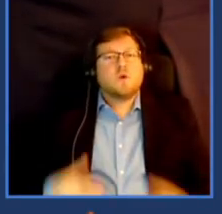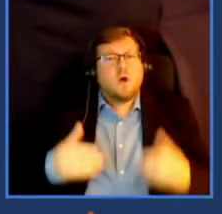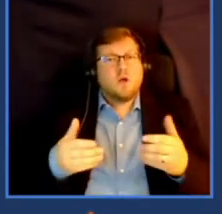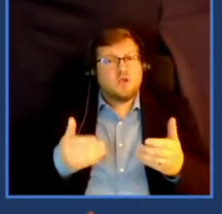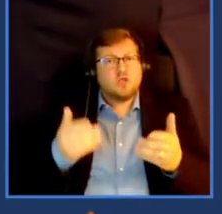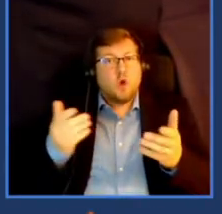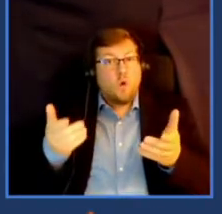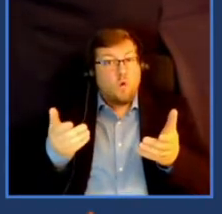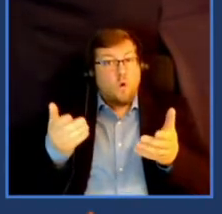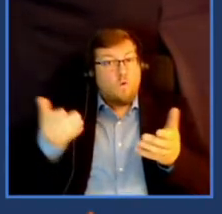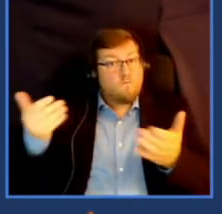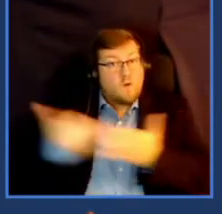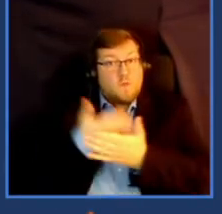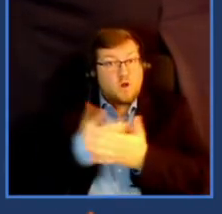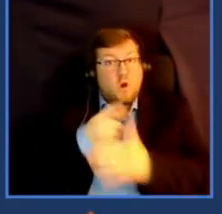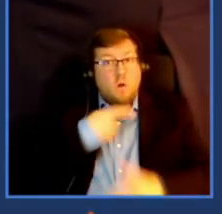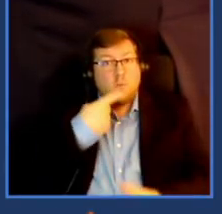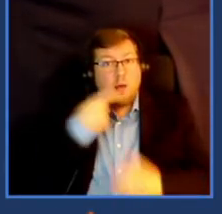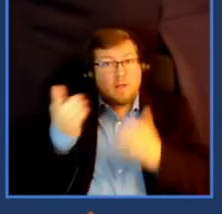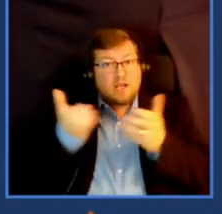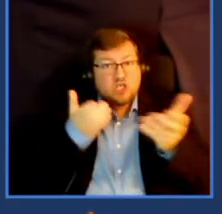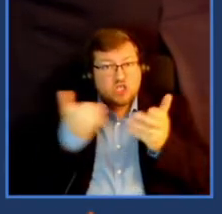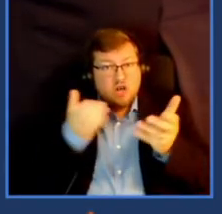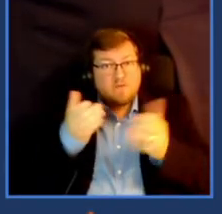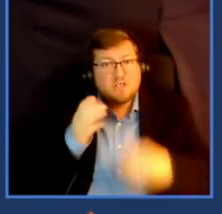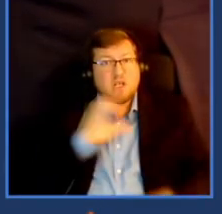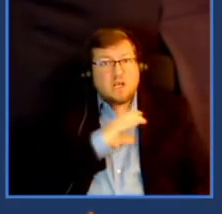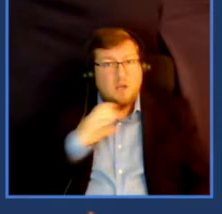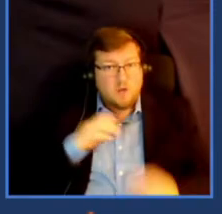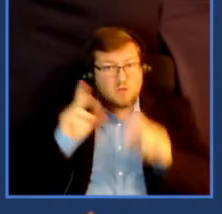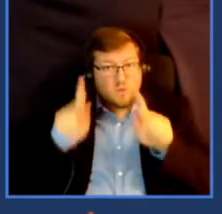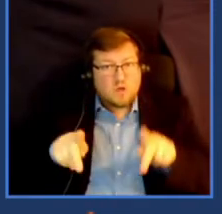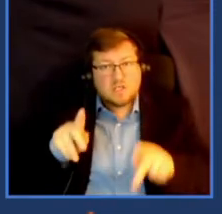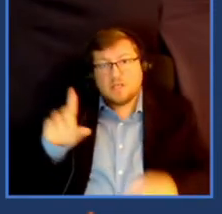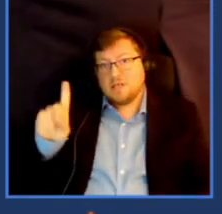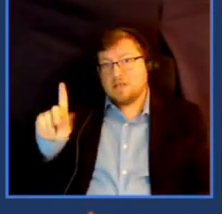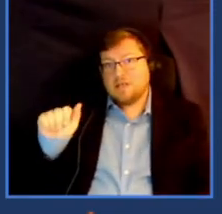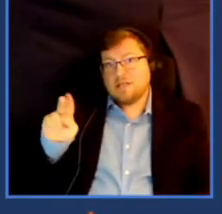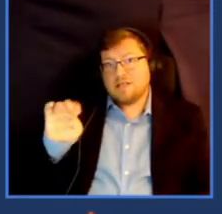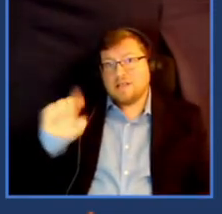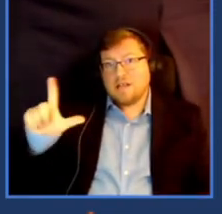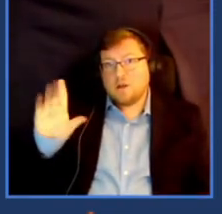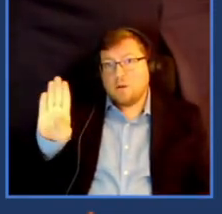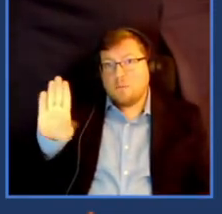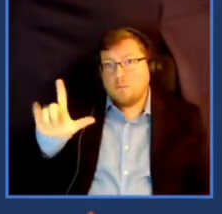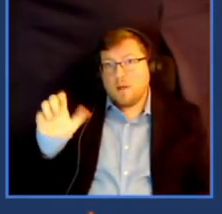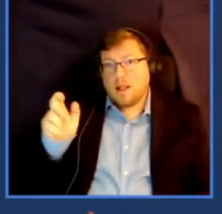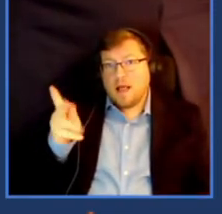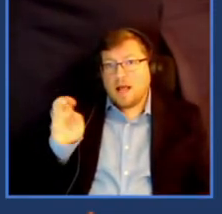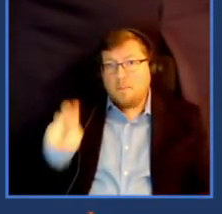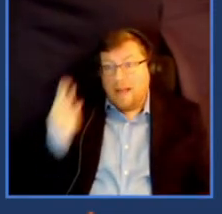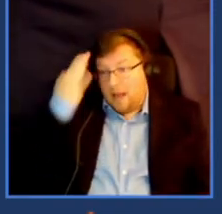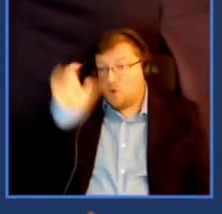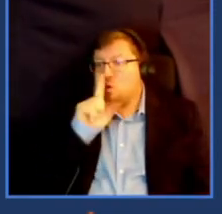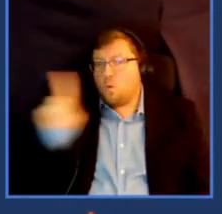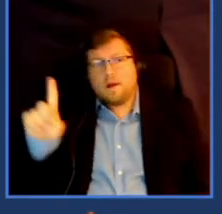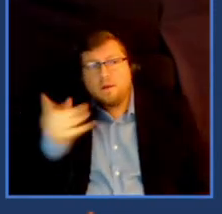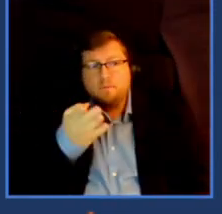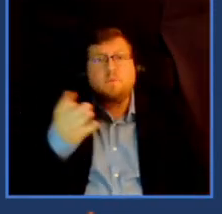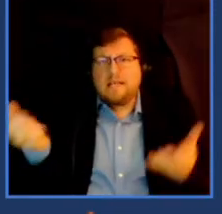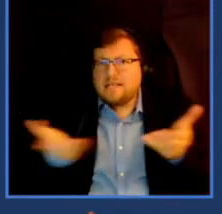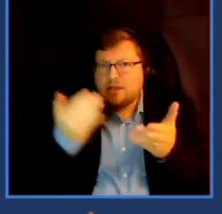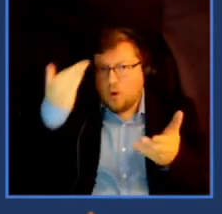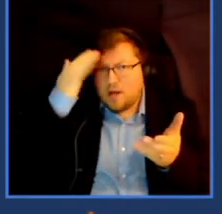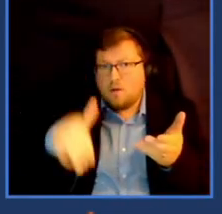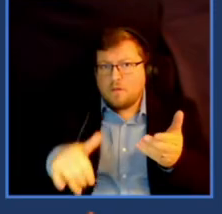commissioner, Daniel Blackman. I don't know where Daniel is, but I know he's here. Look, and